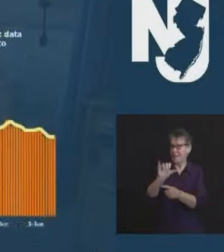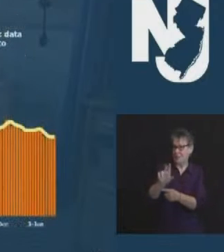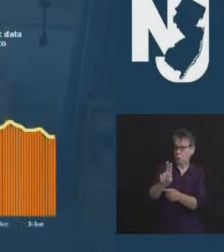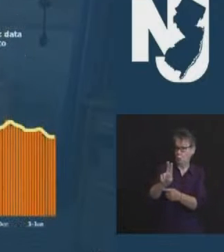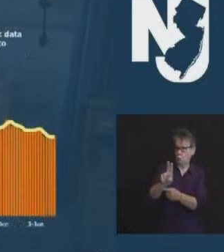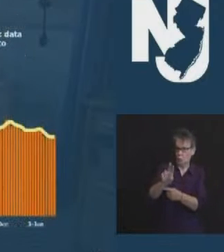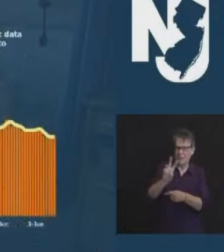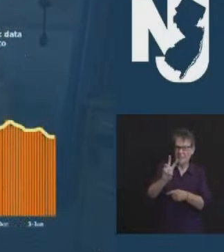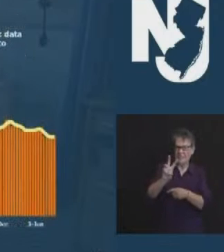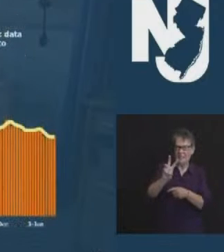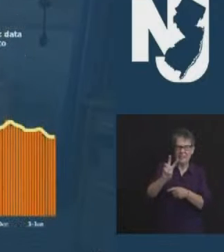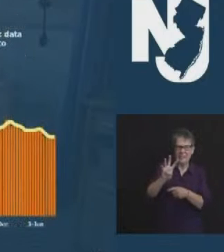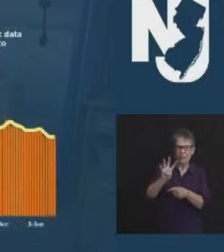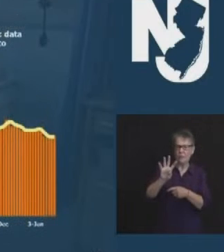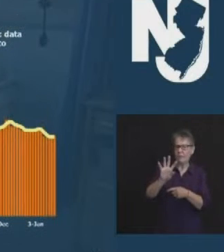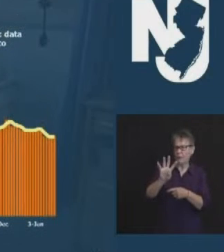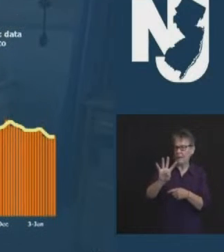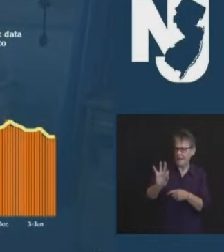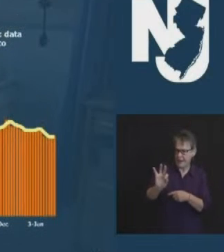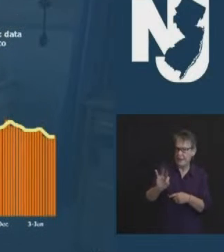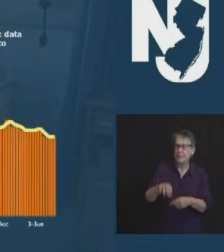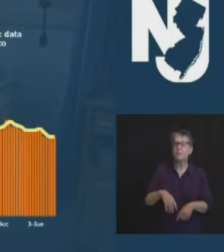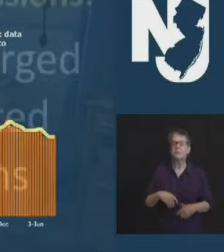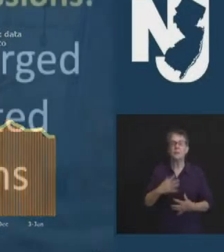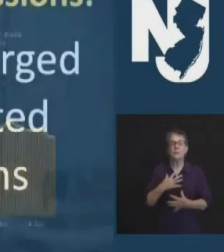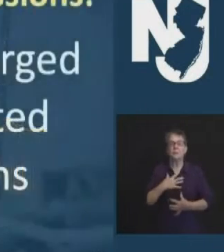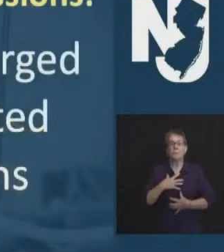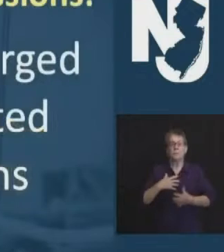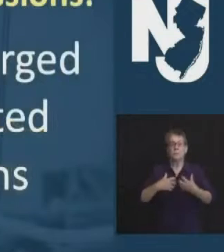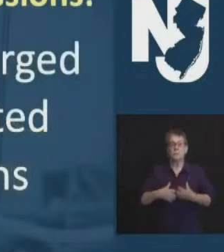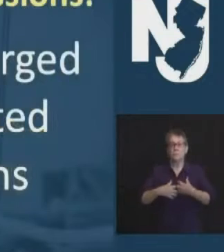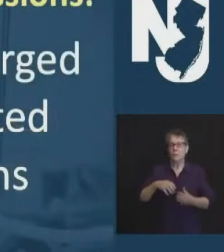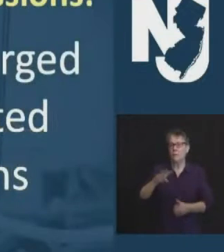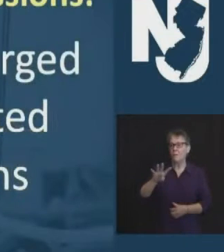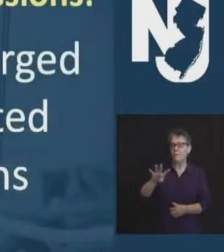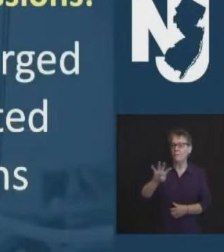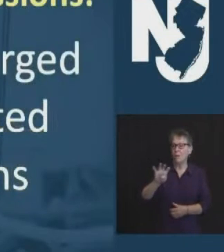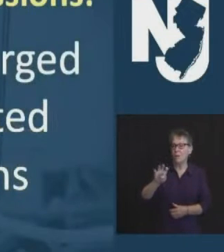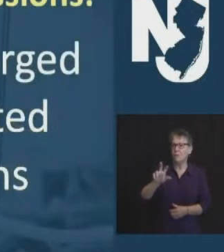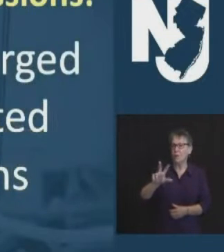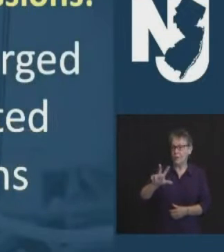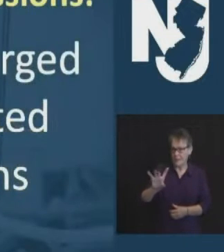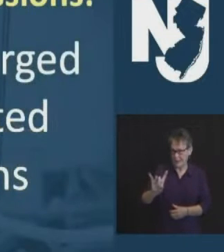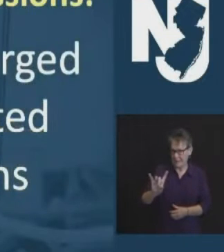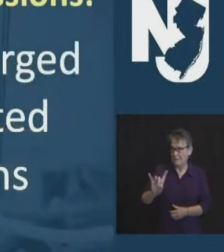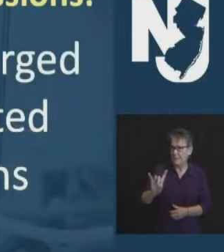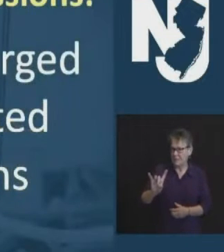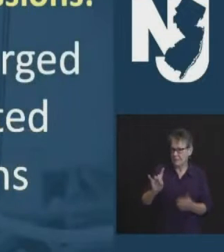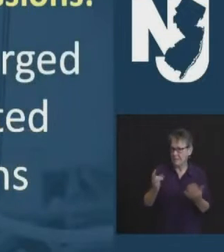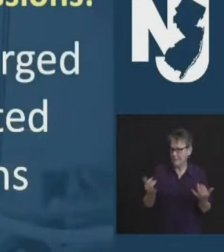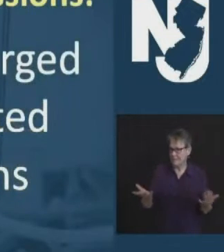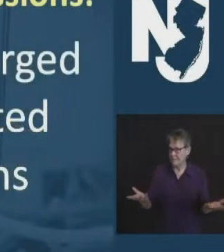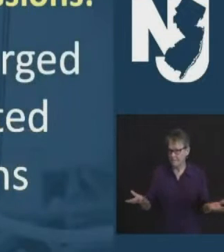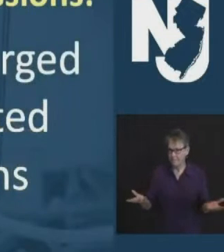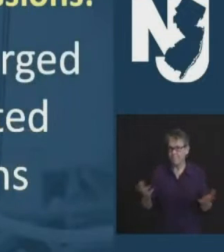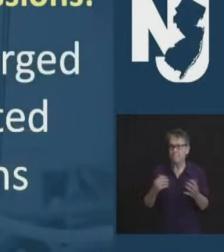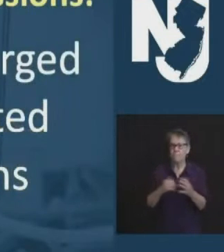ventilators in use. Throughout the day yesterday, 347 live patients were